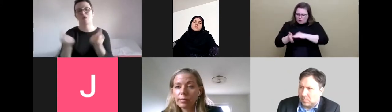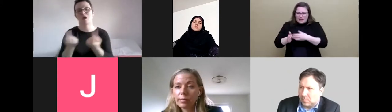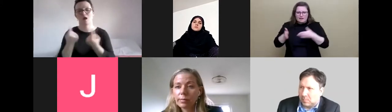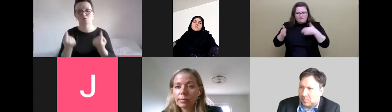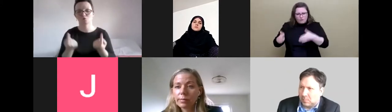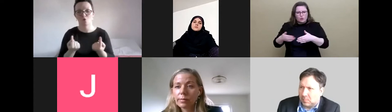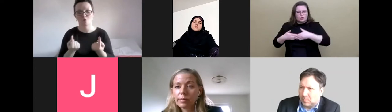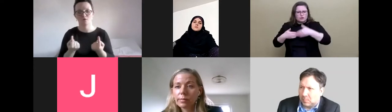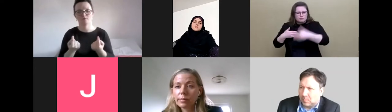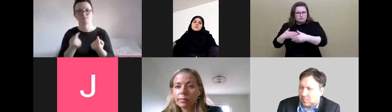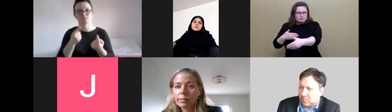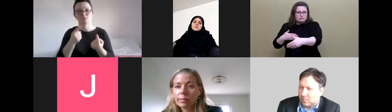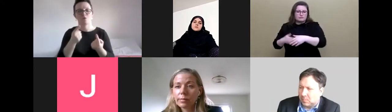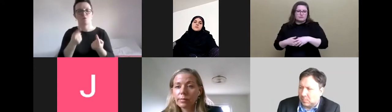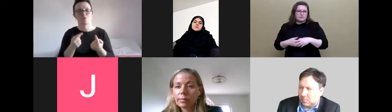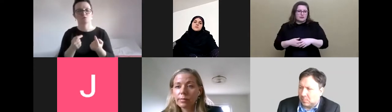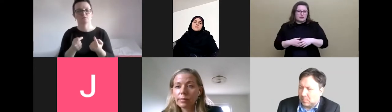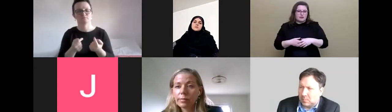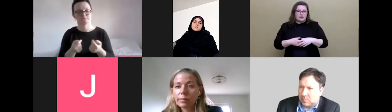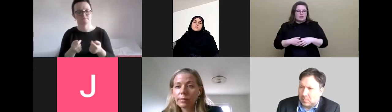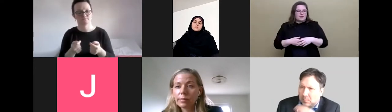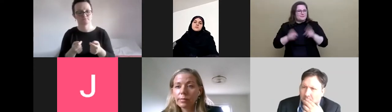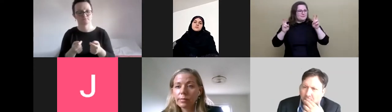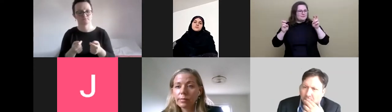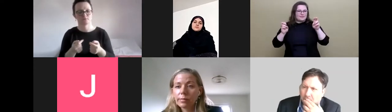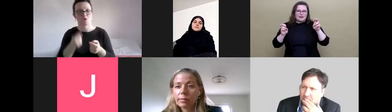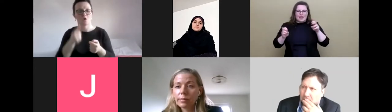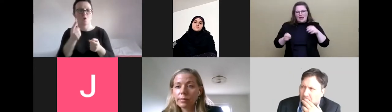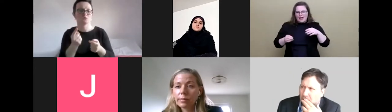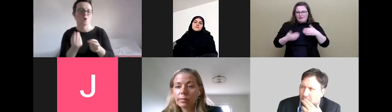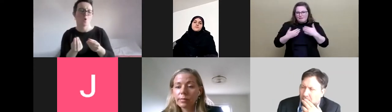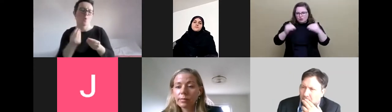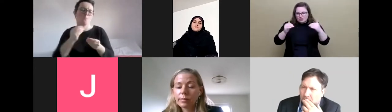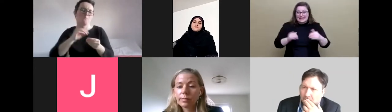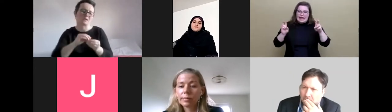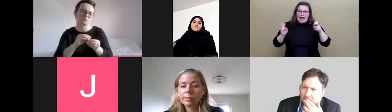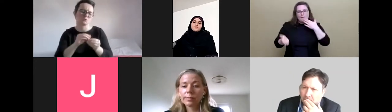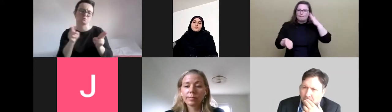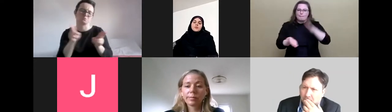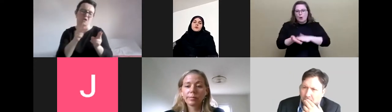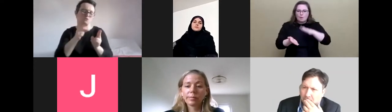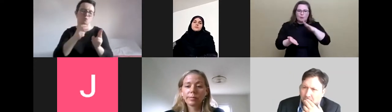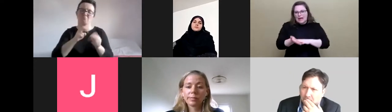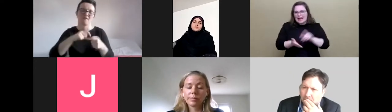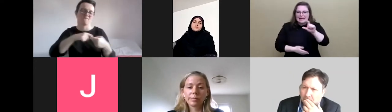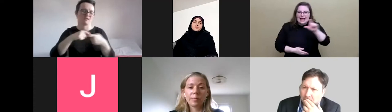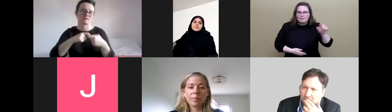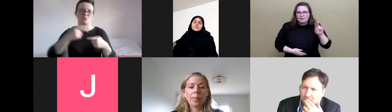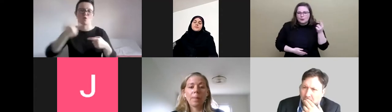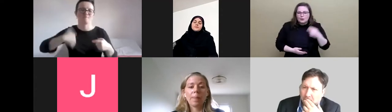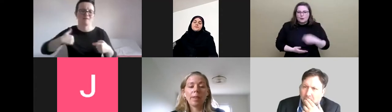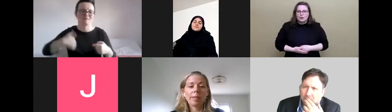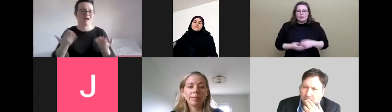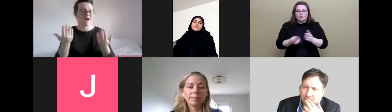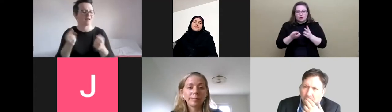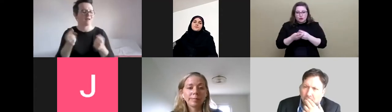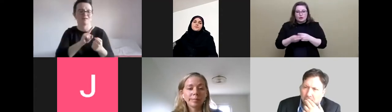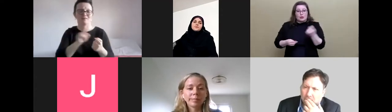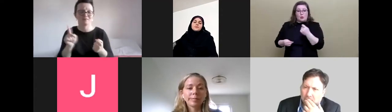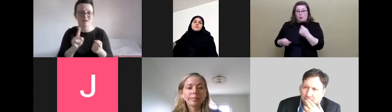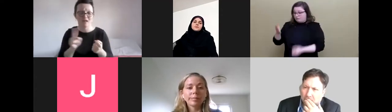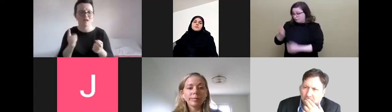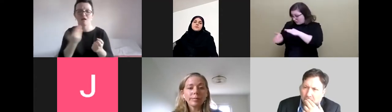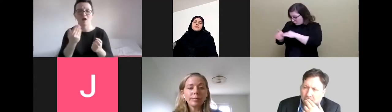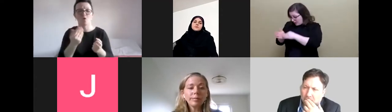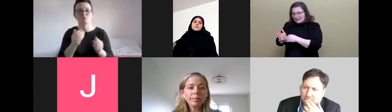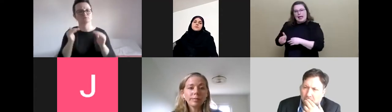that disability is a popular issue now, and then they introduce some elements in their projects related to